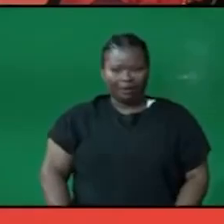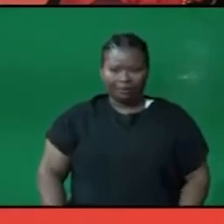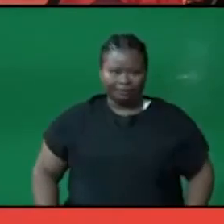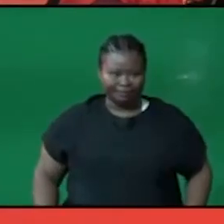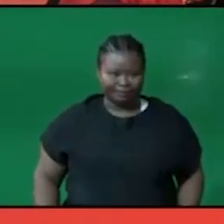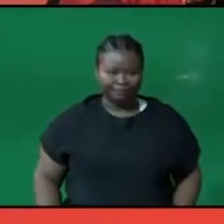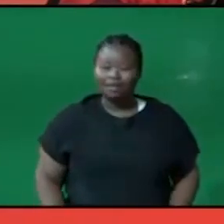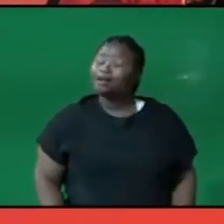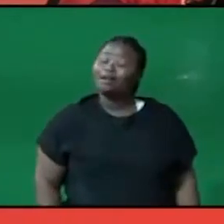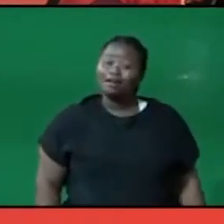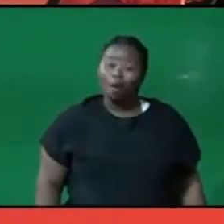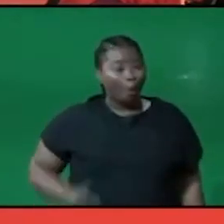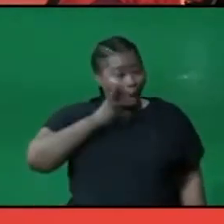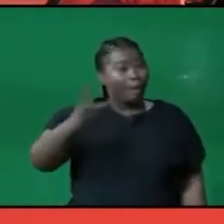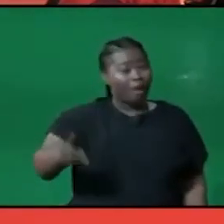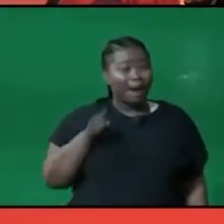Good,